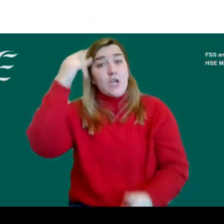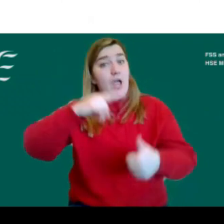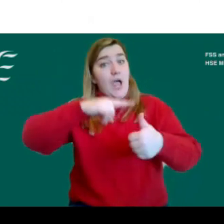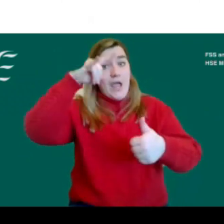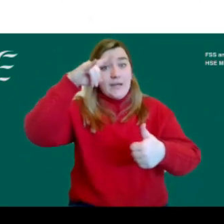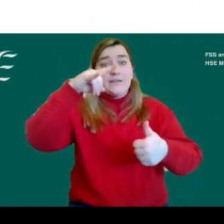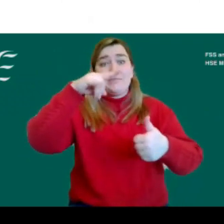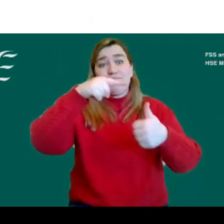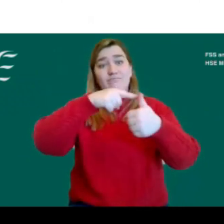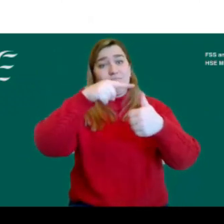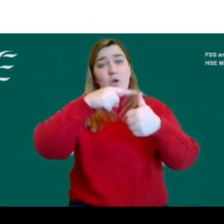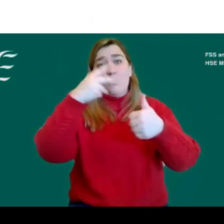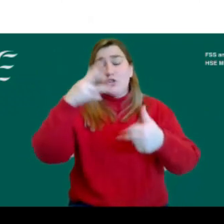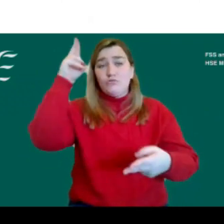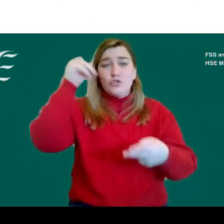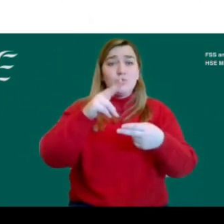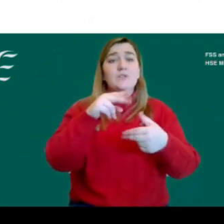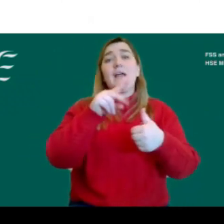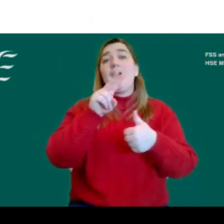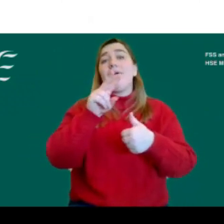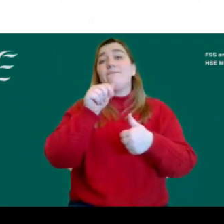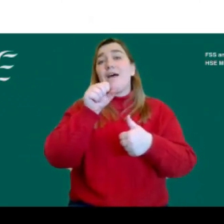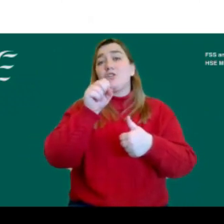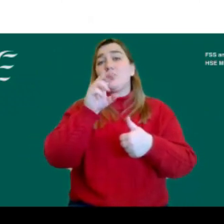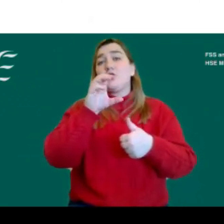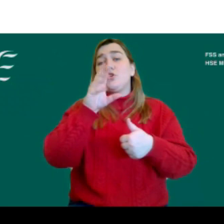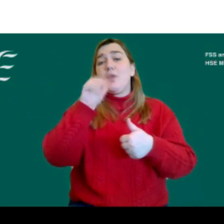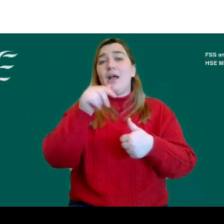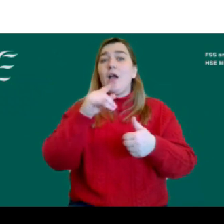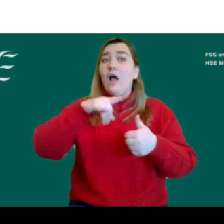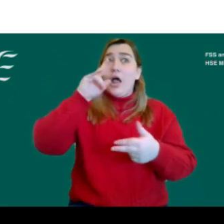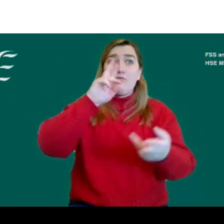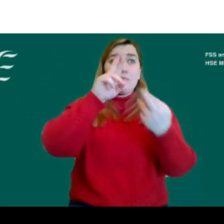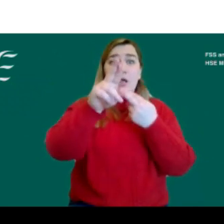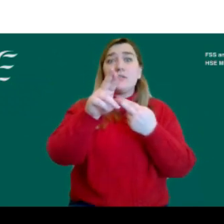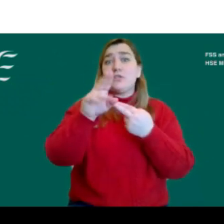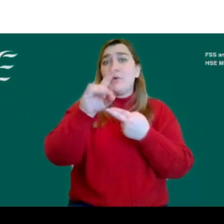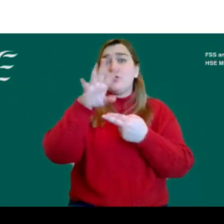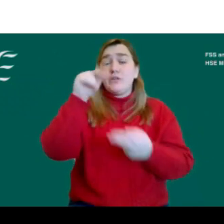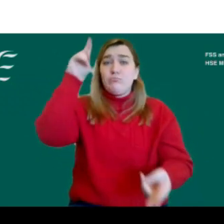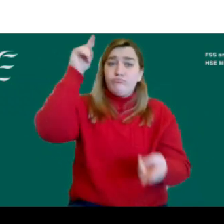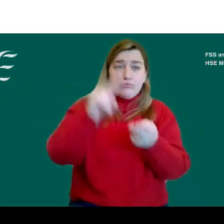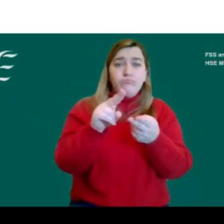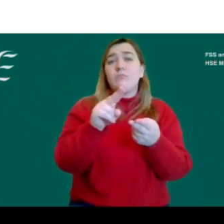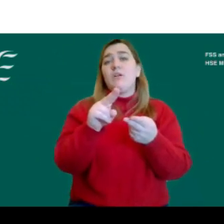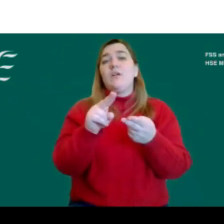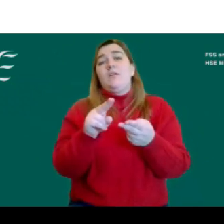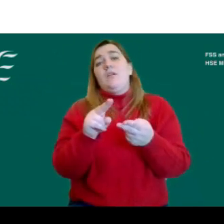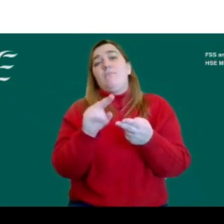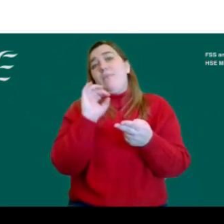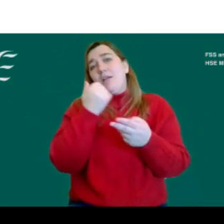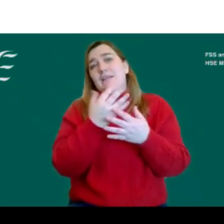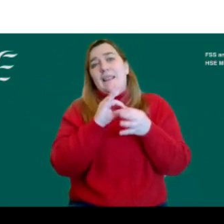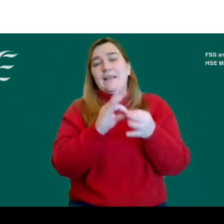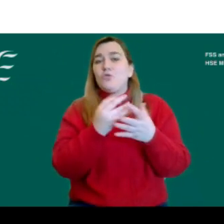because you mind those arteries. It's, there's high up on the list is heart attack and stroke. HRT can protect those if you